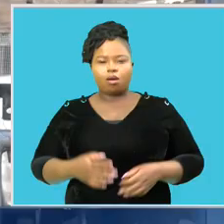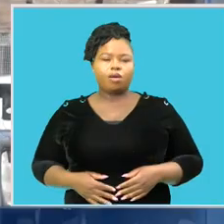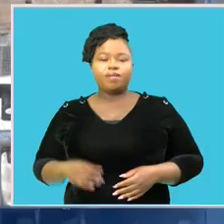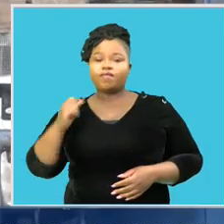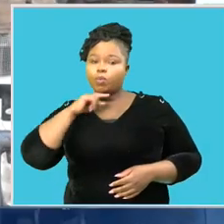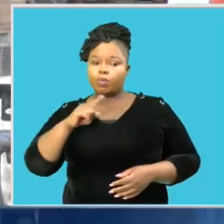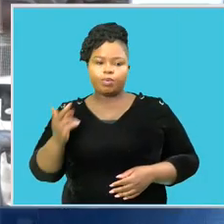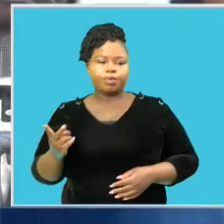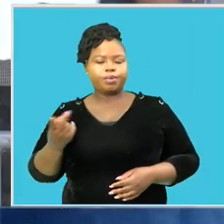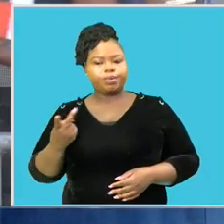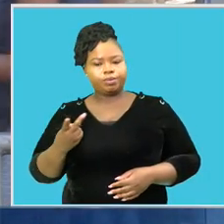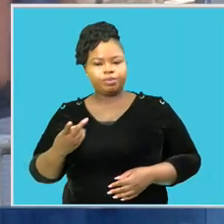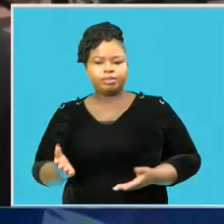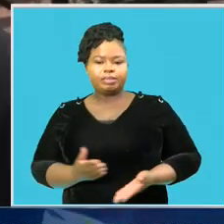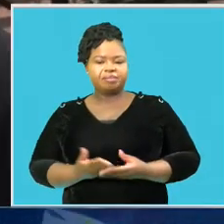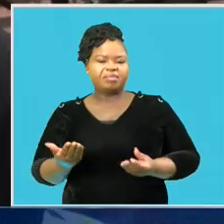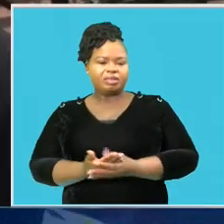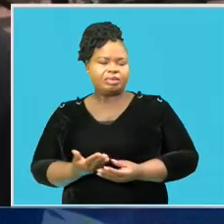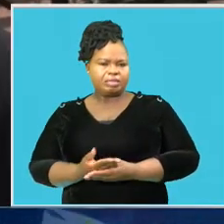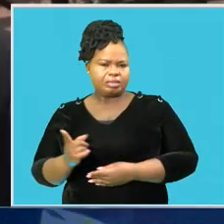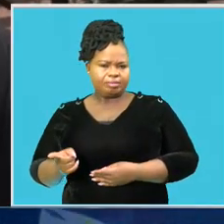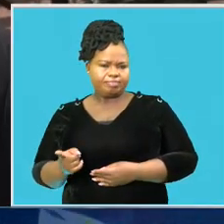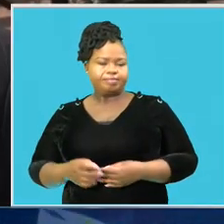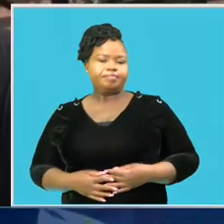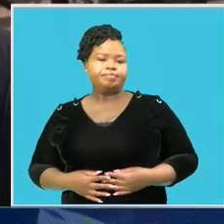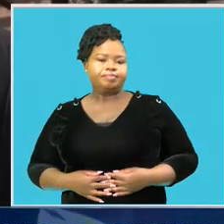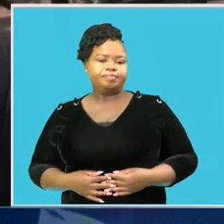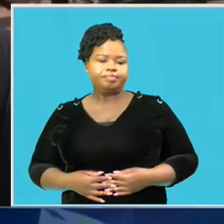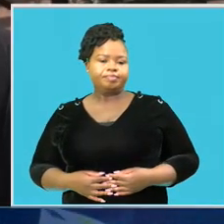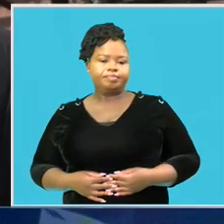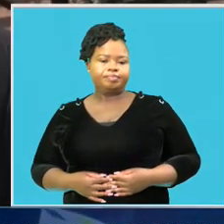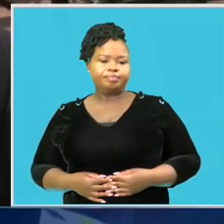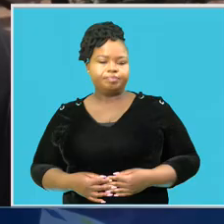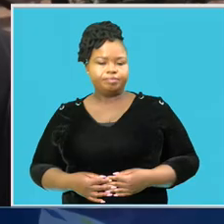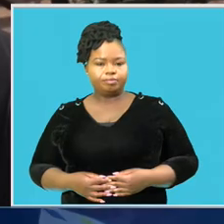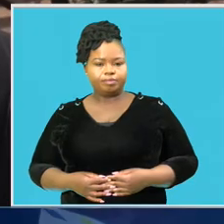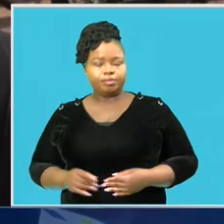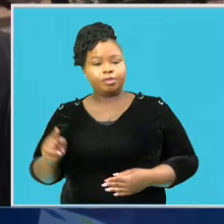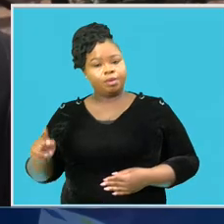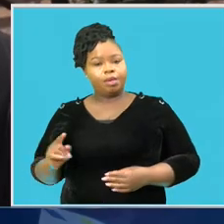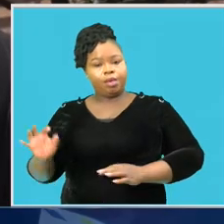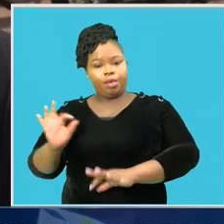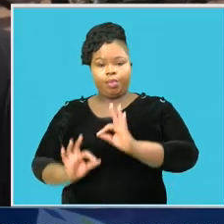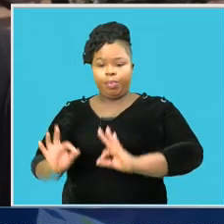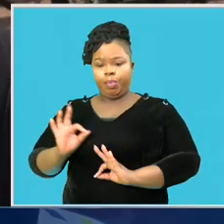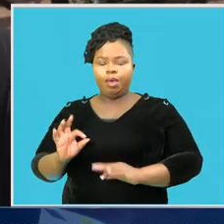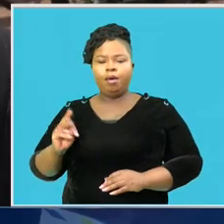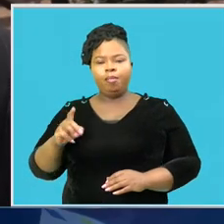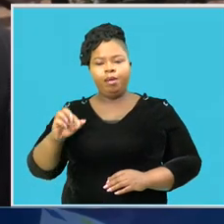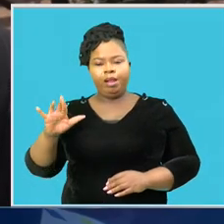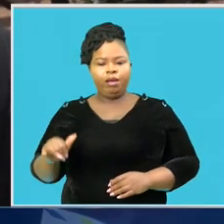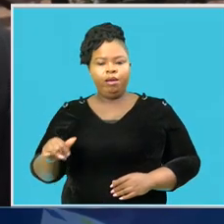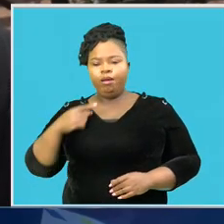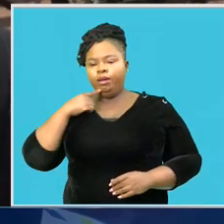fraud as one of the cases that they attend. What they highlighted in Brimley,